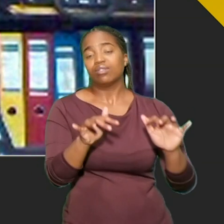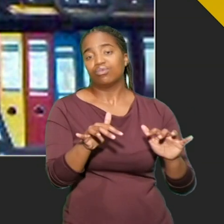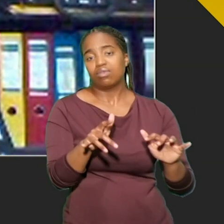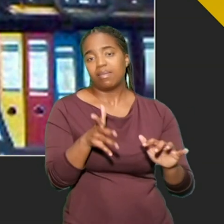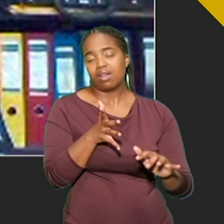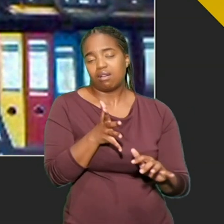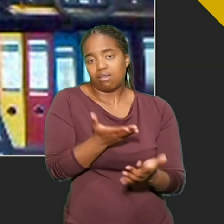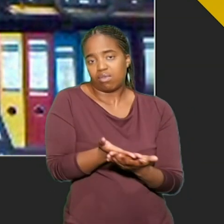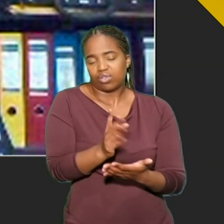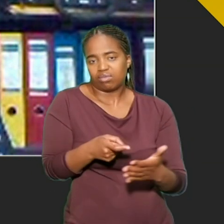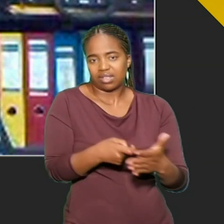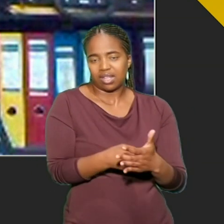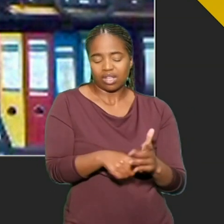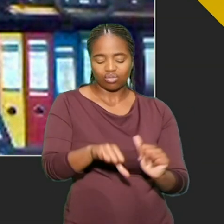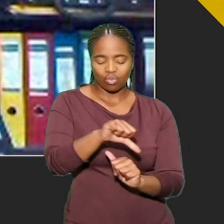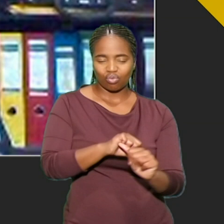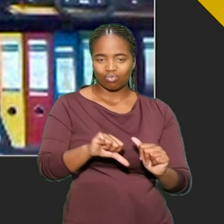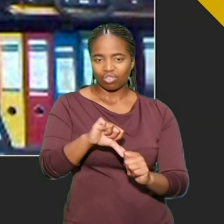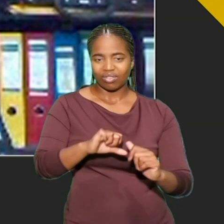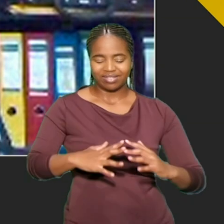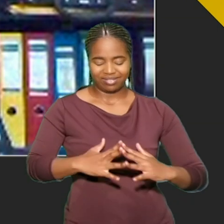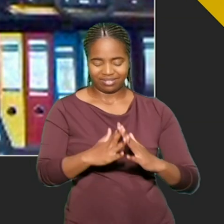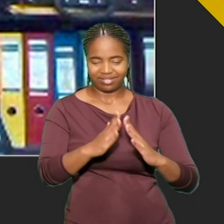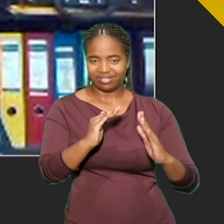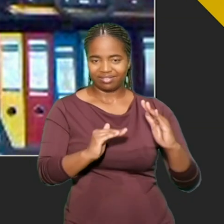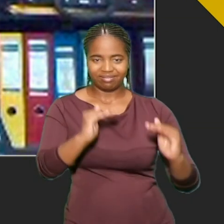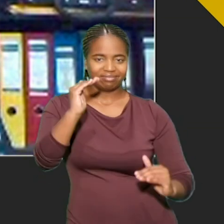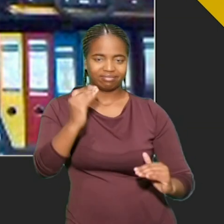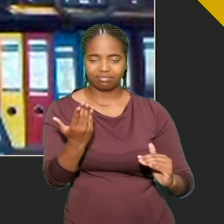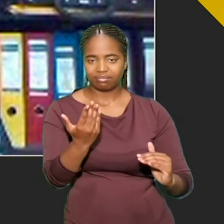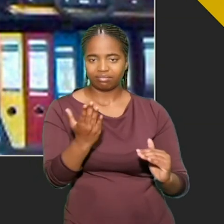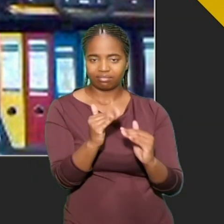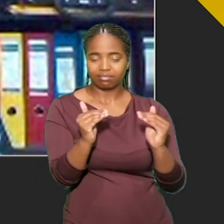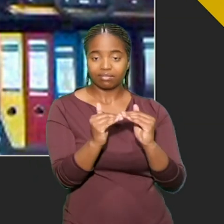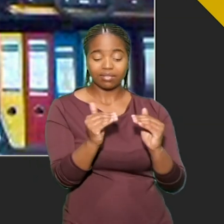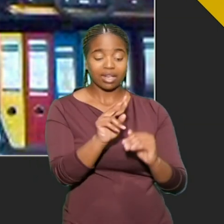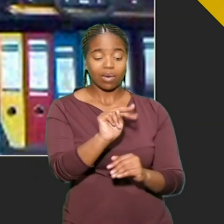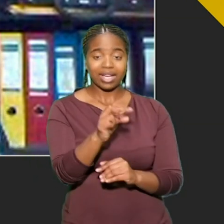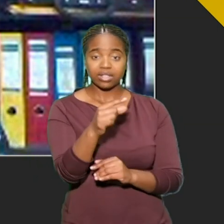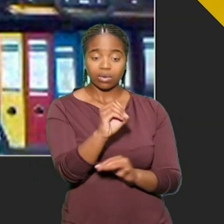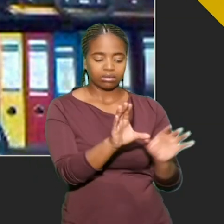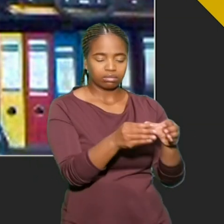you thanked the Social Justice Coalition. What has happened is that civic groups have now